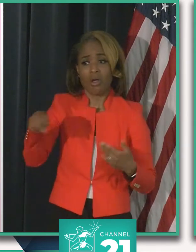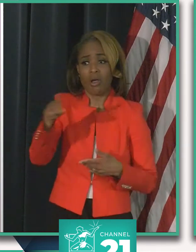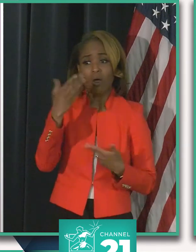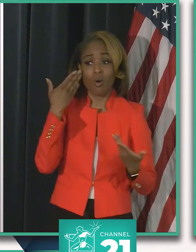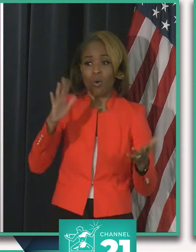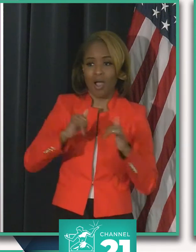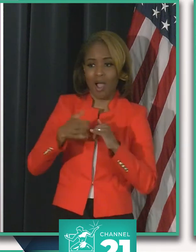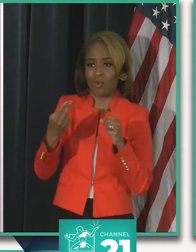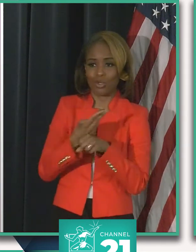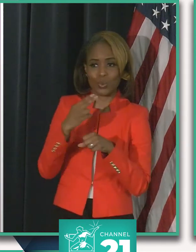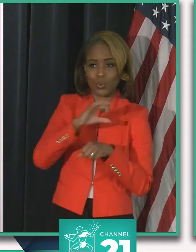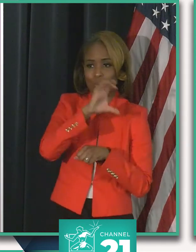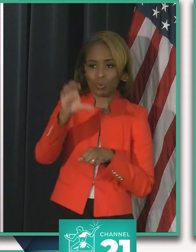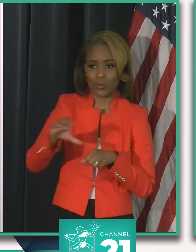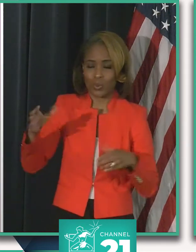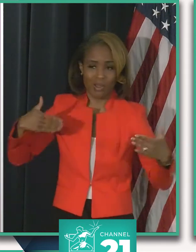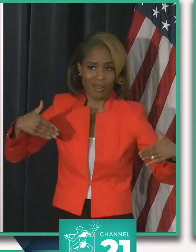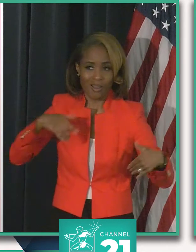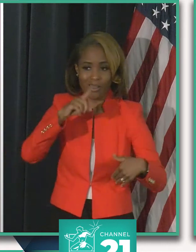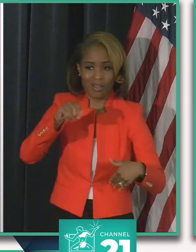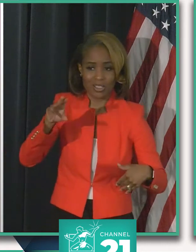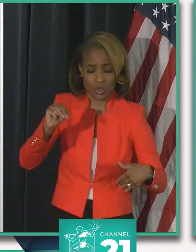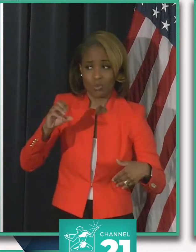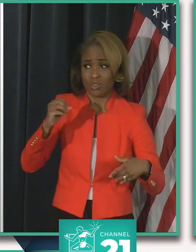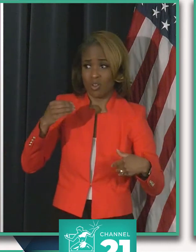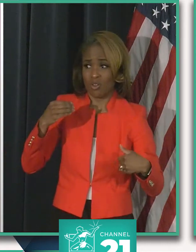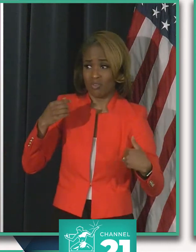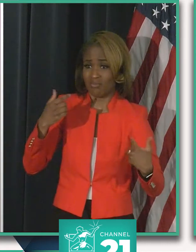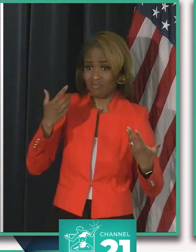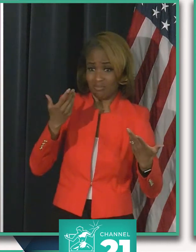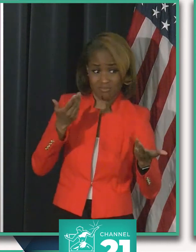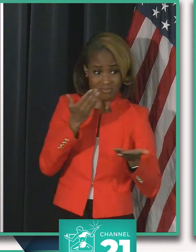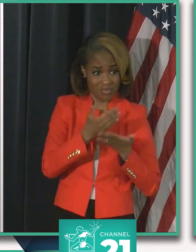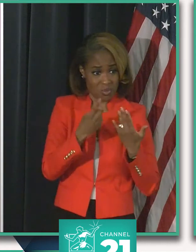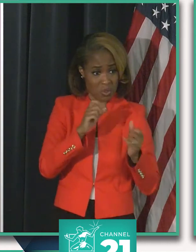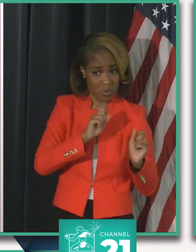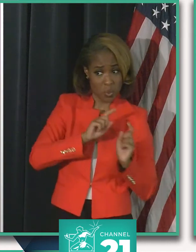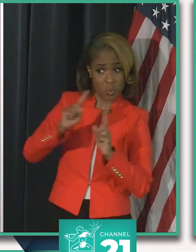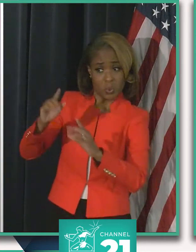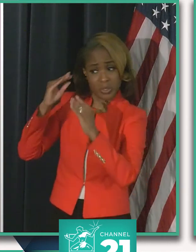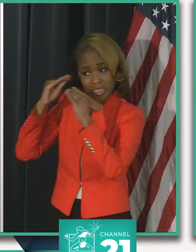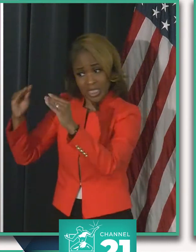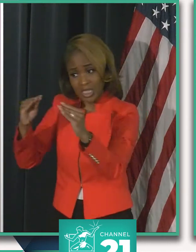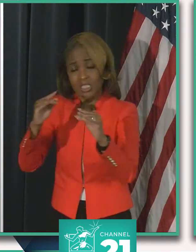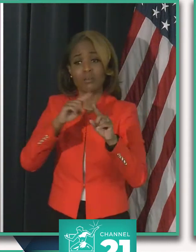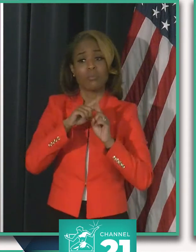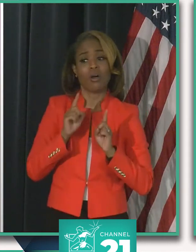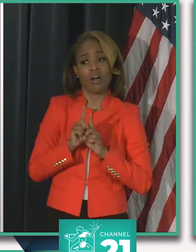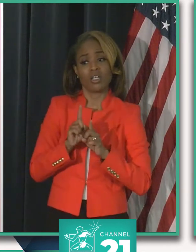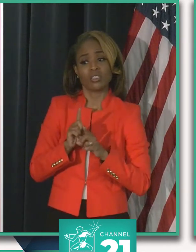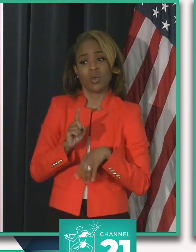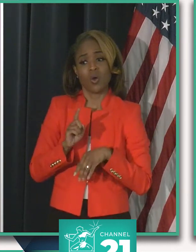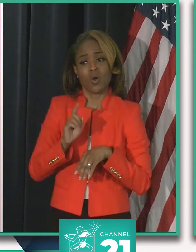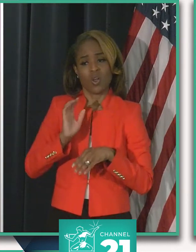use the Zoom yet. Right. So we got to get somebody who to teach them. But also we got our name on the